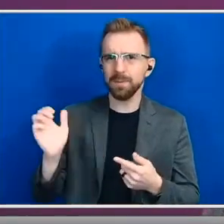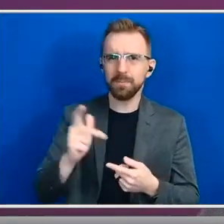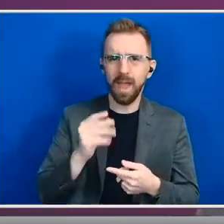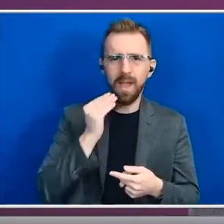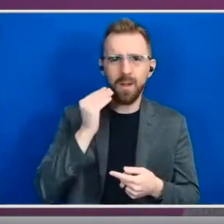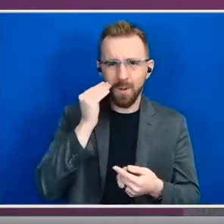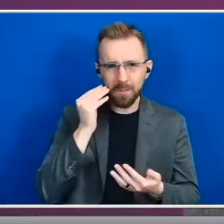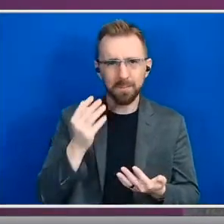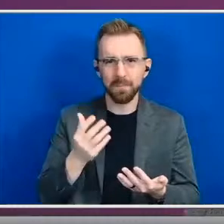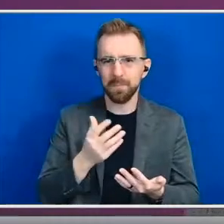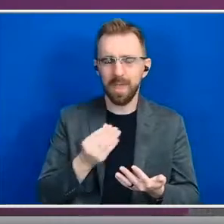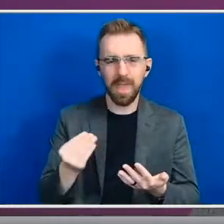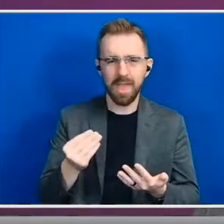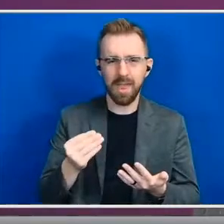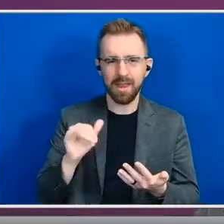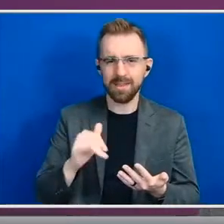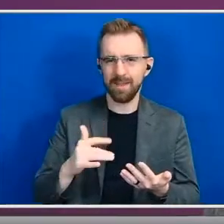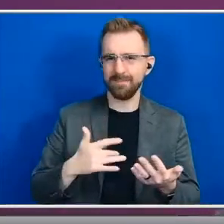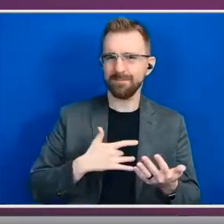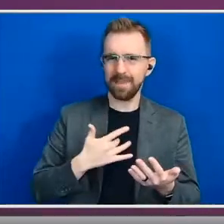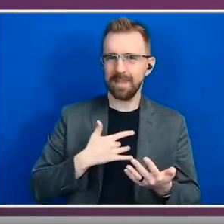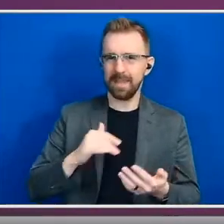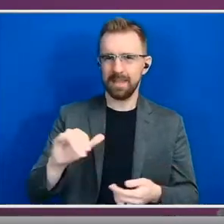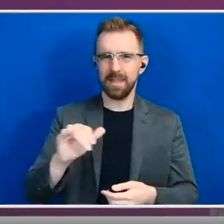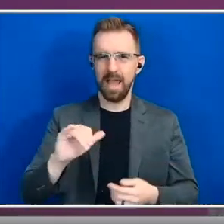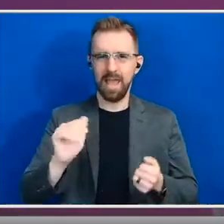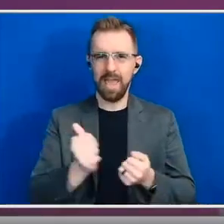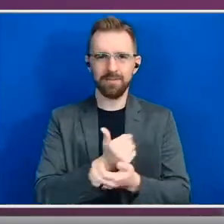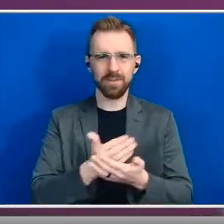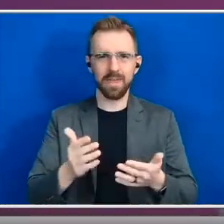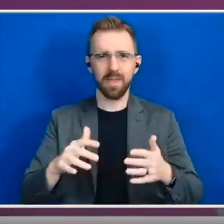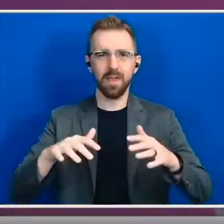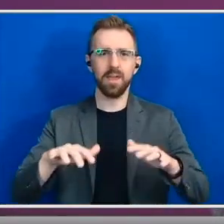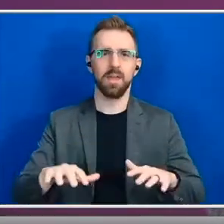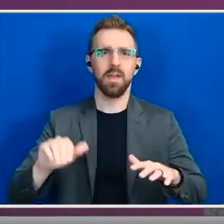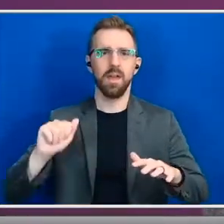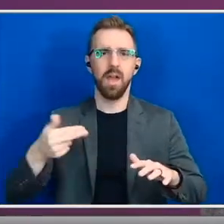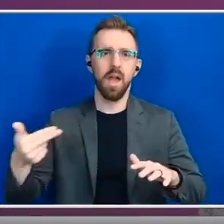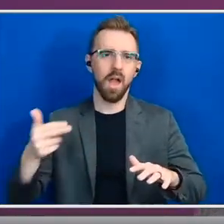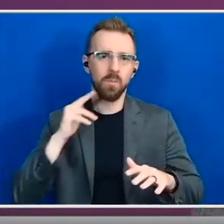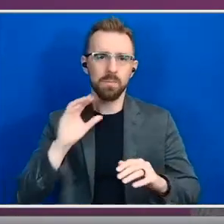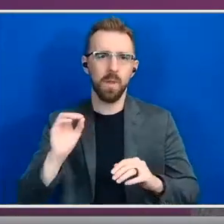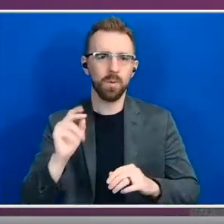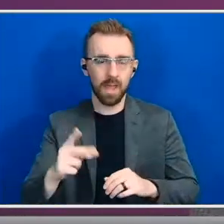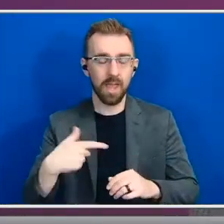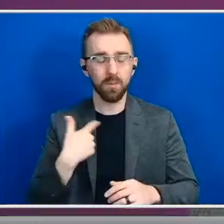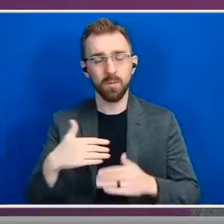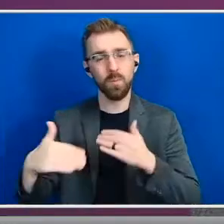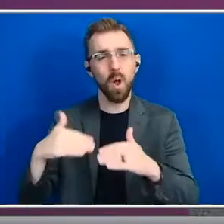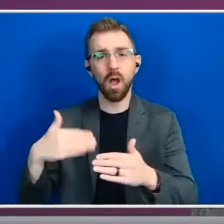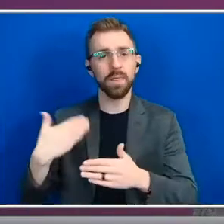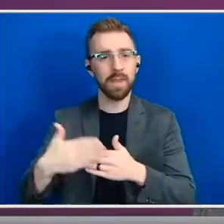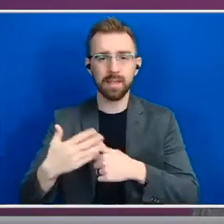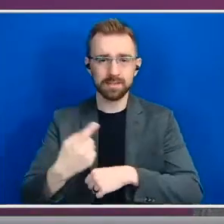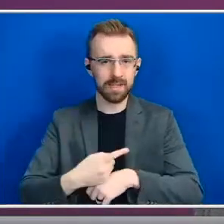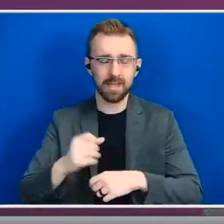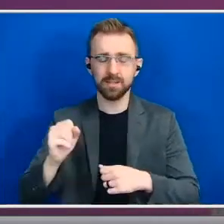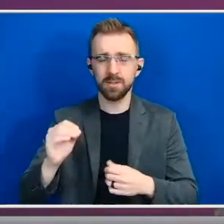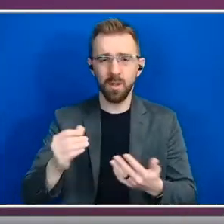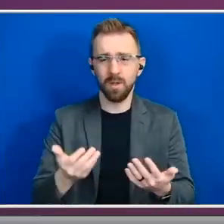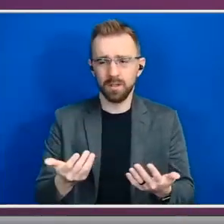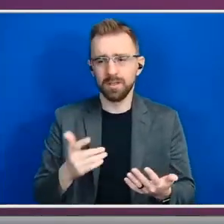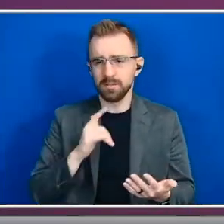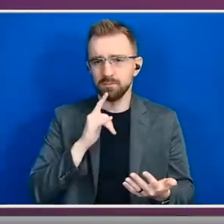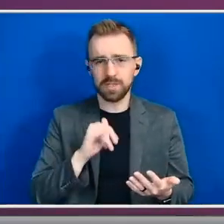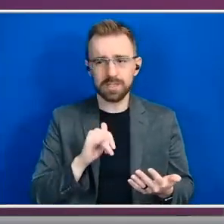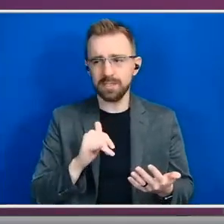and that feeling like everything's going to be okay. We went for a walk the next day, so it really, nice. It was